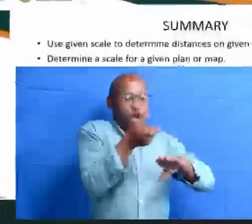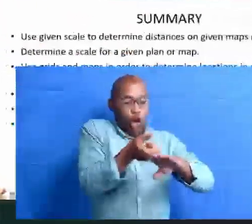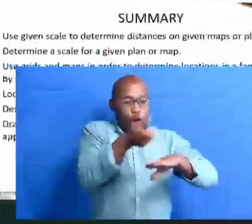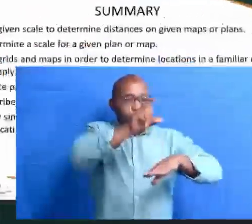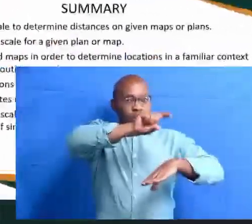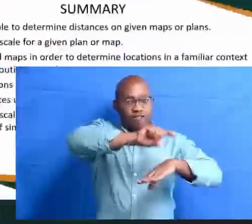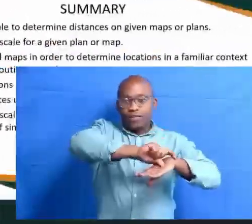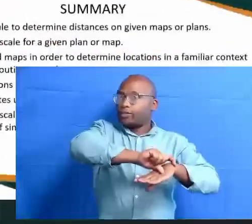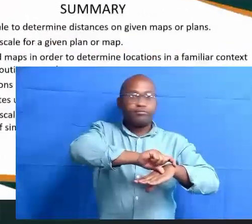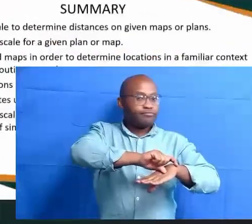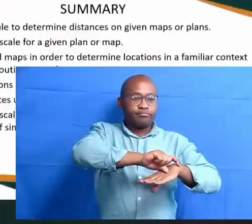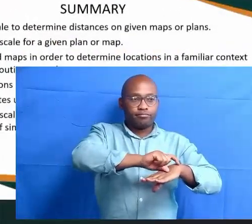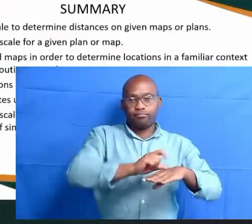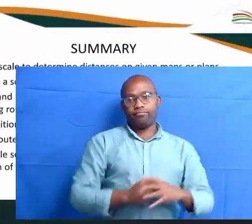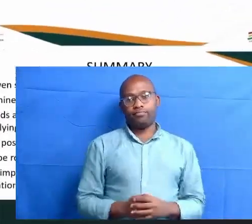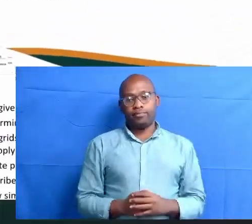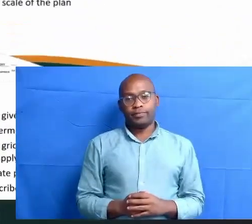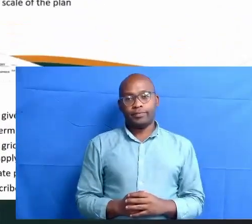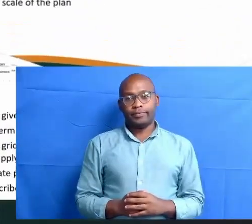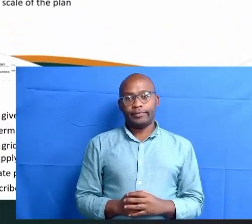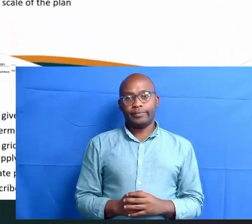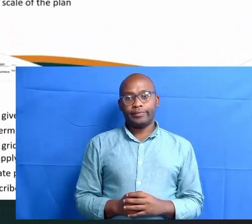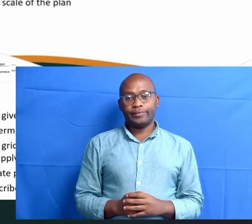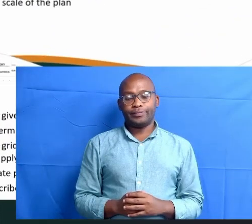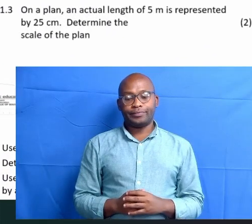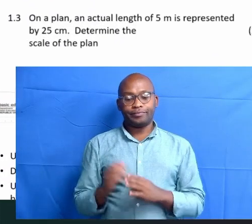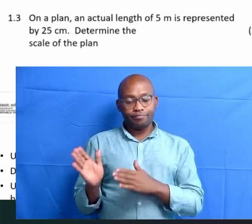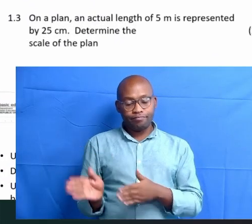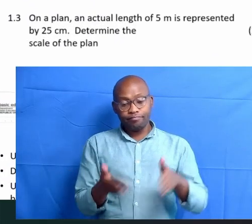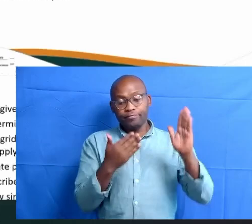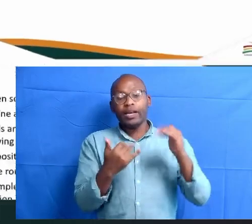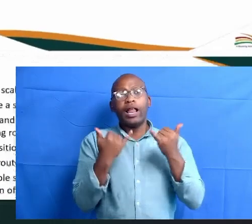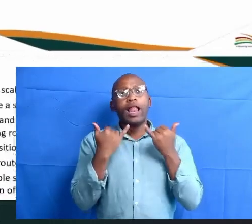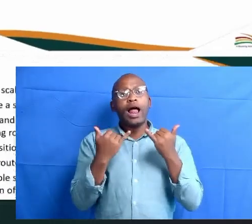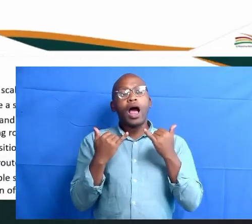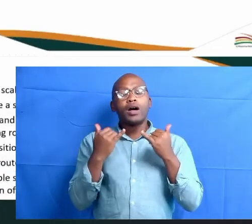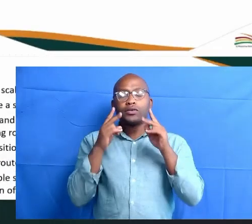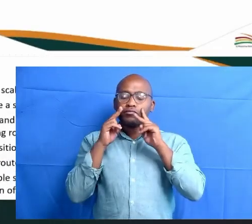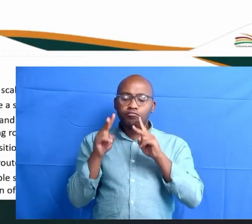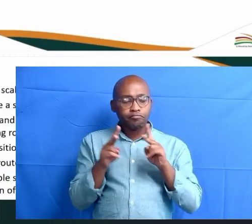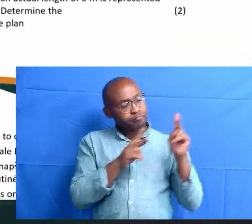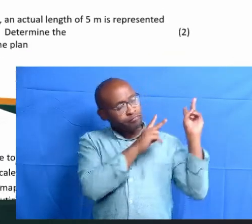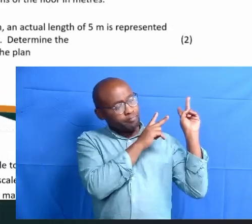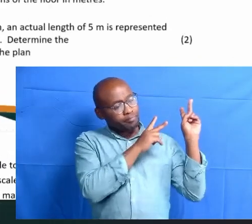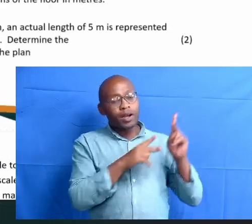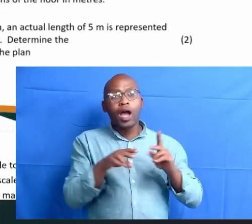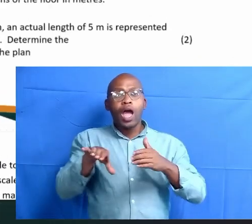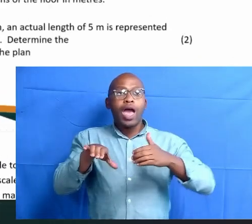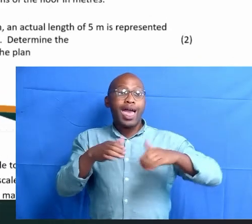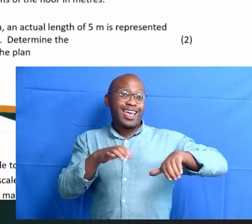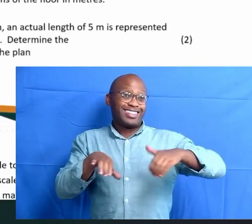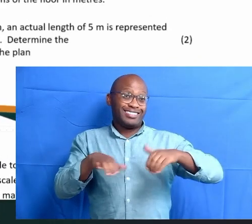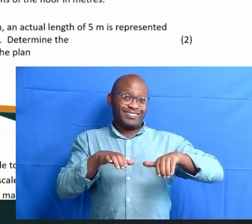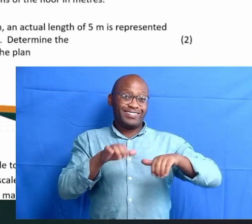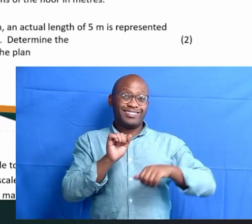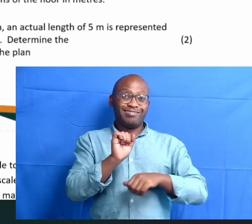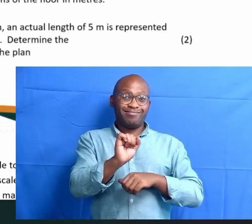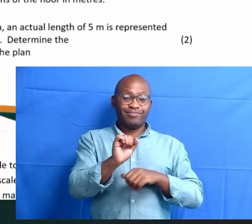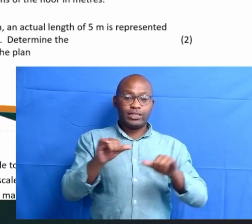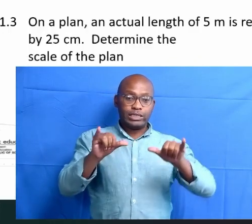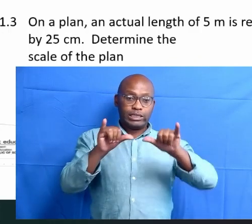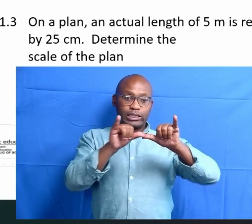same. Let's have a look on the activities of the scales and the reality